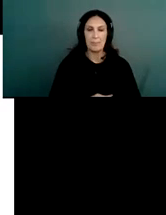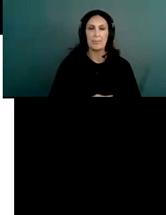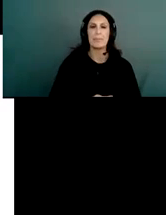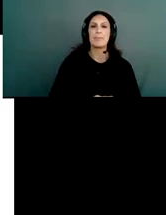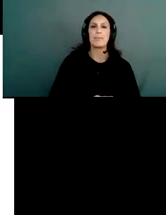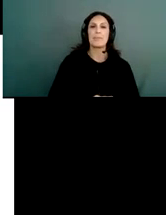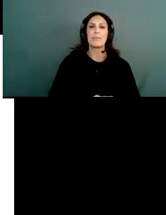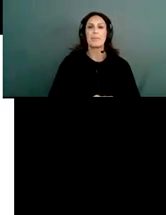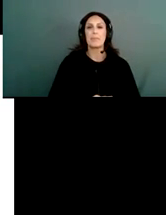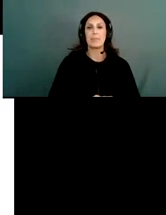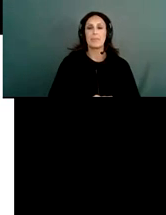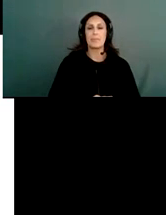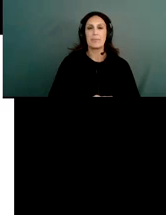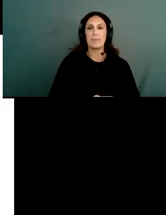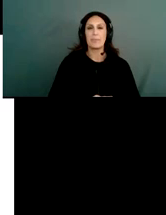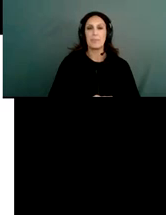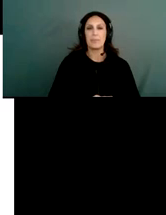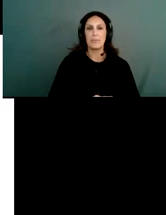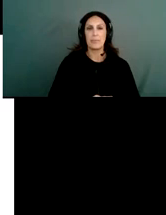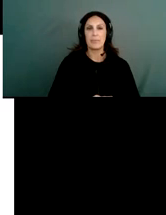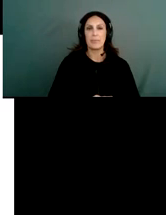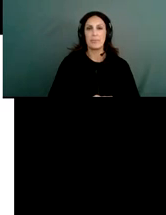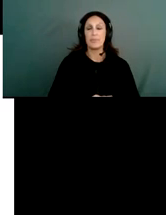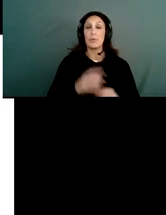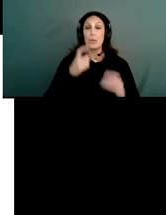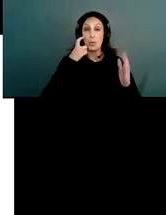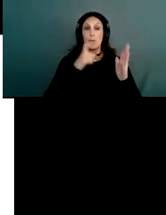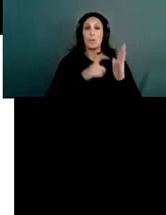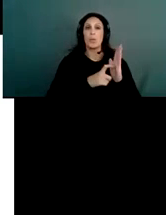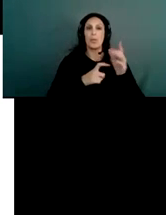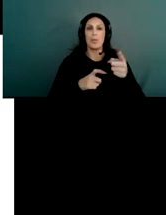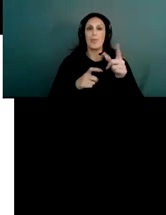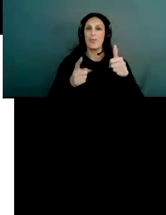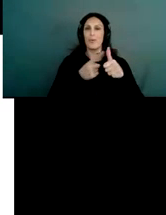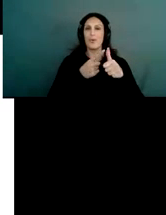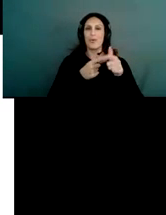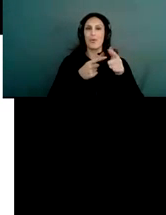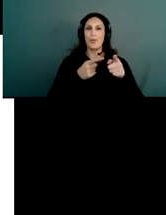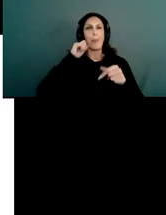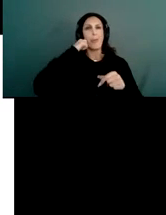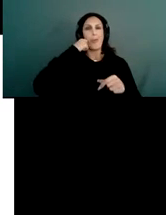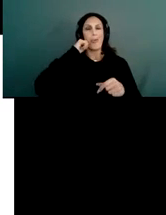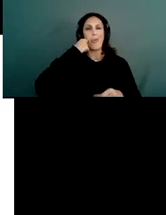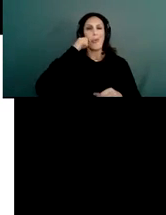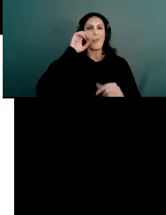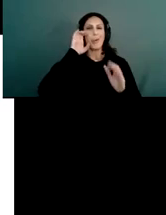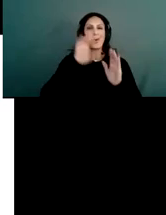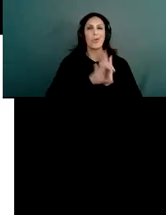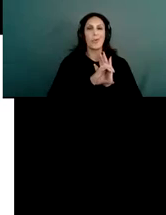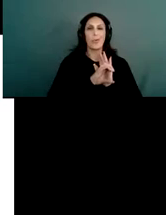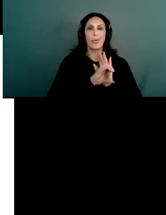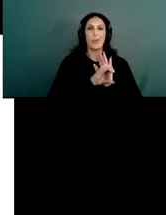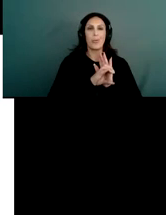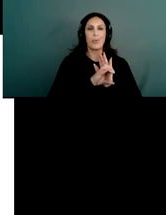within the program. First, you'll notice the Apple button that has an icon with an eye in